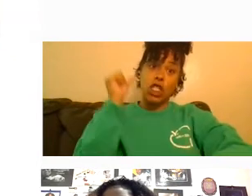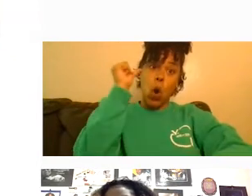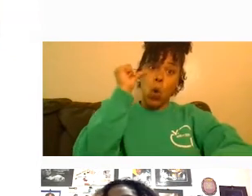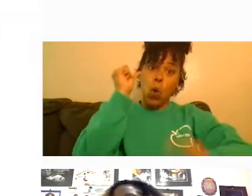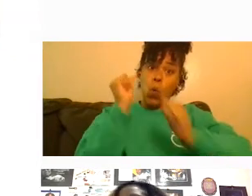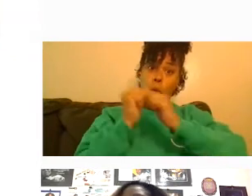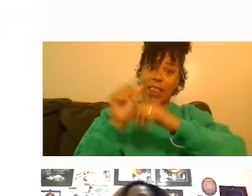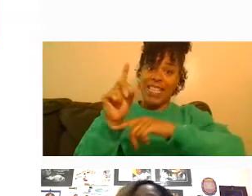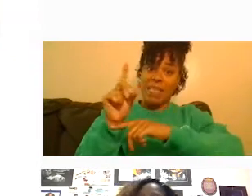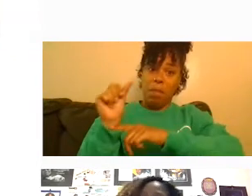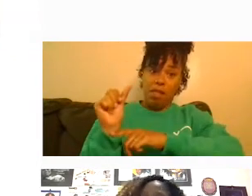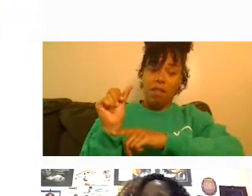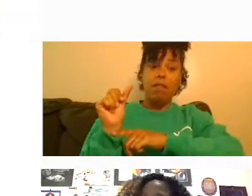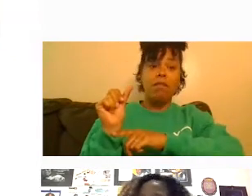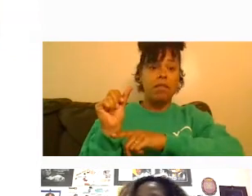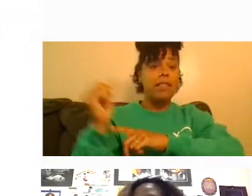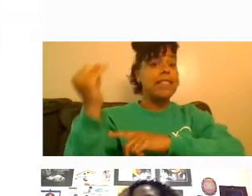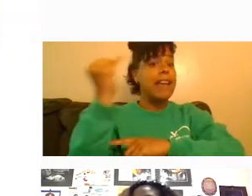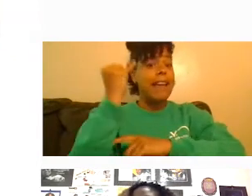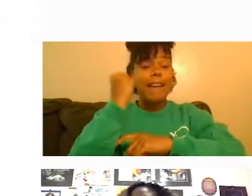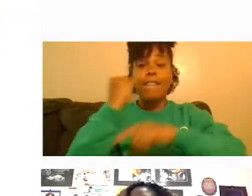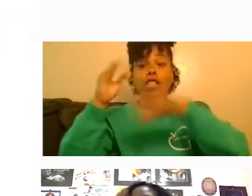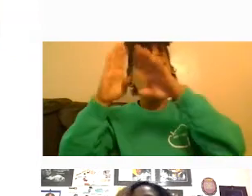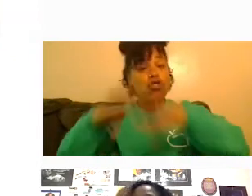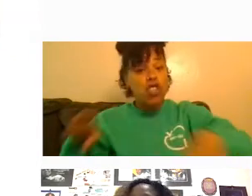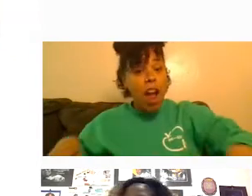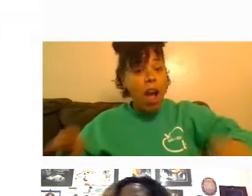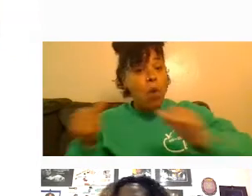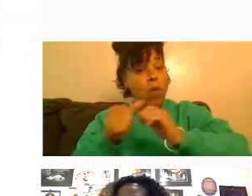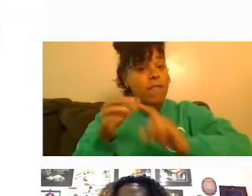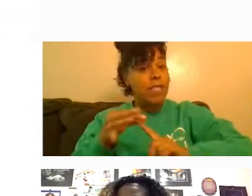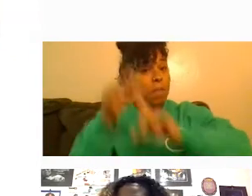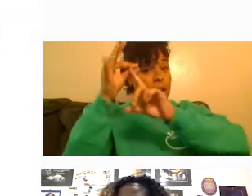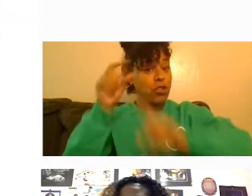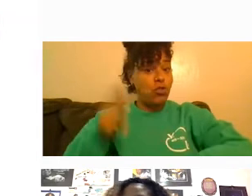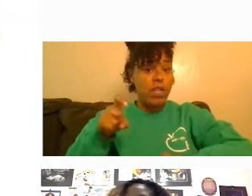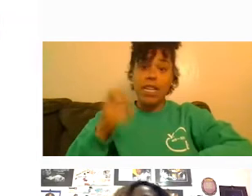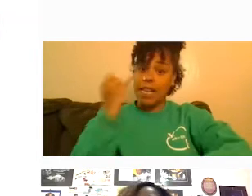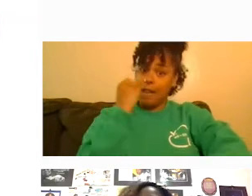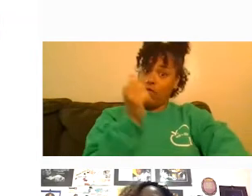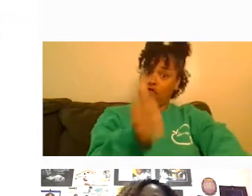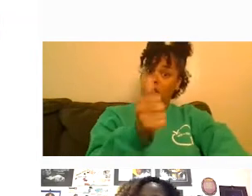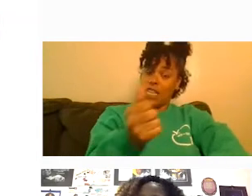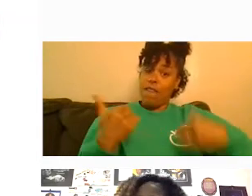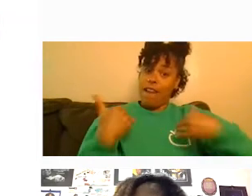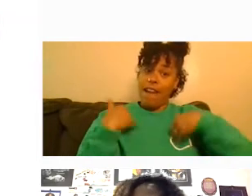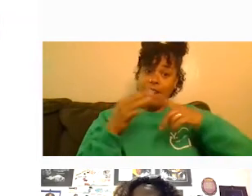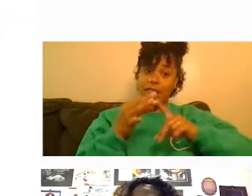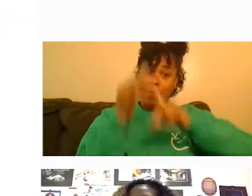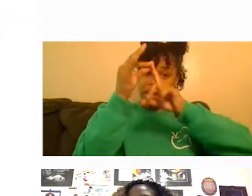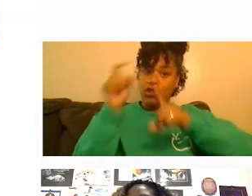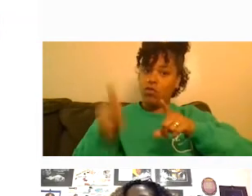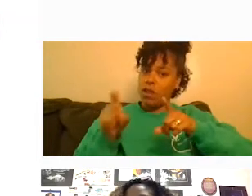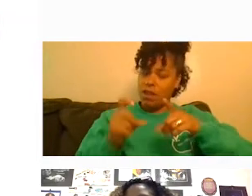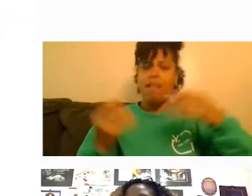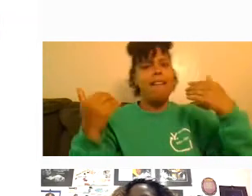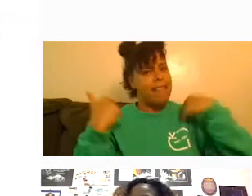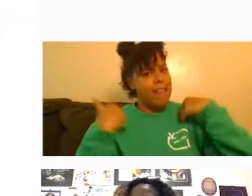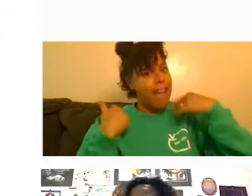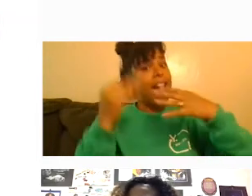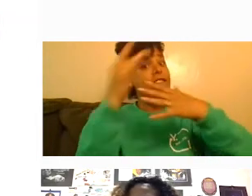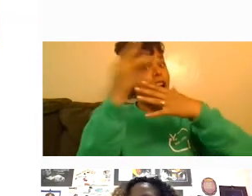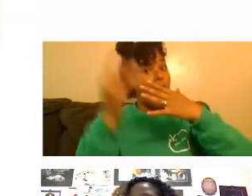disability, if you have a child with special needs, if you have special needs, there are options and there are